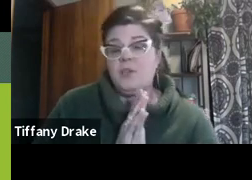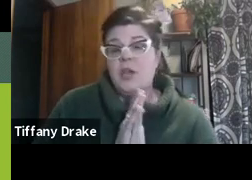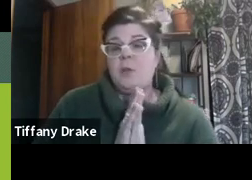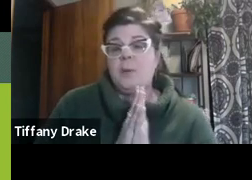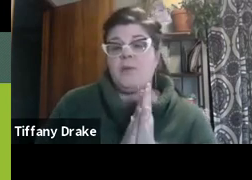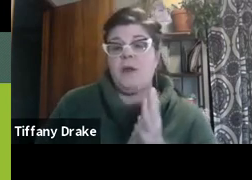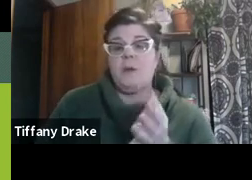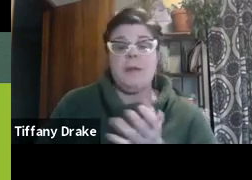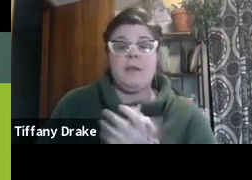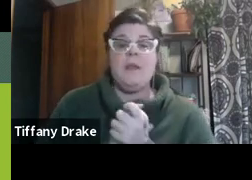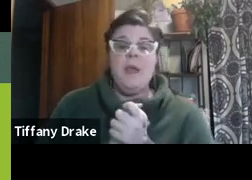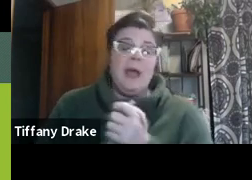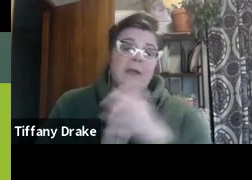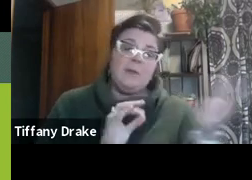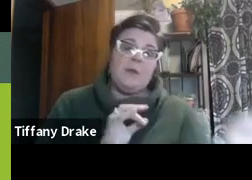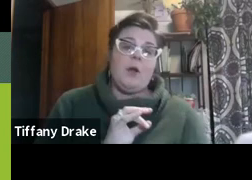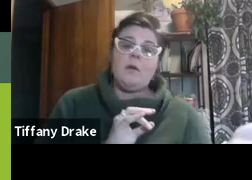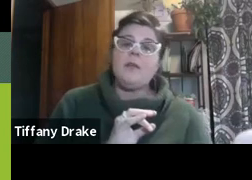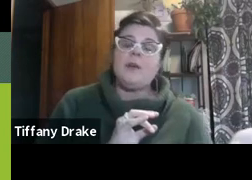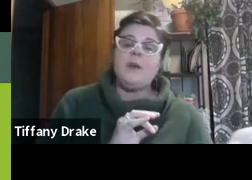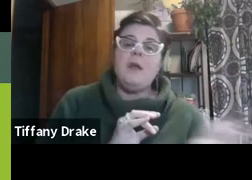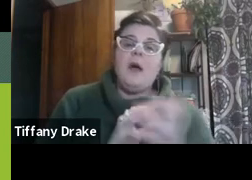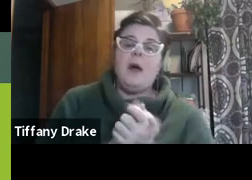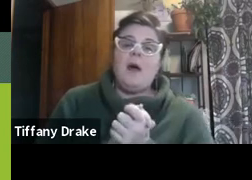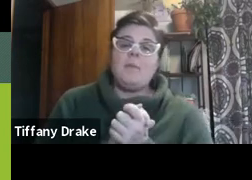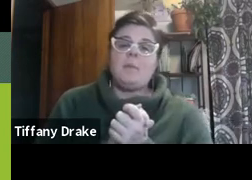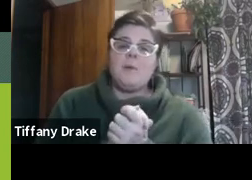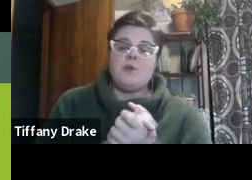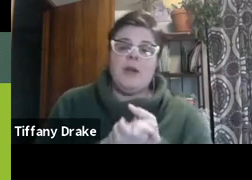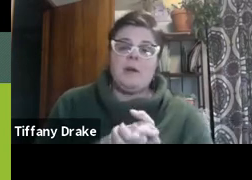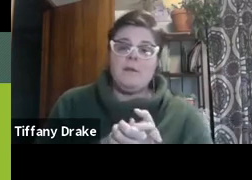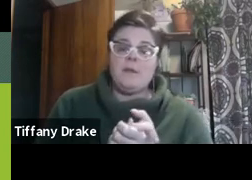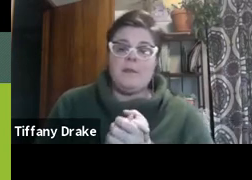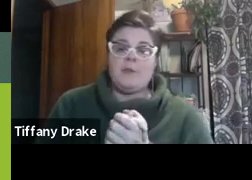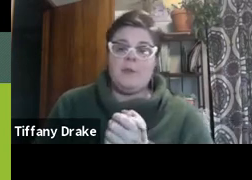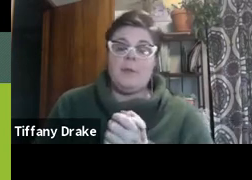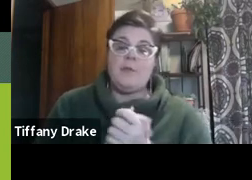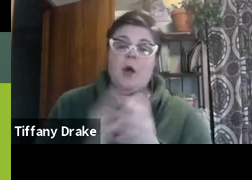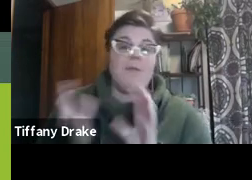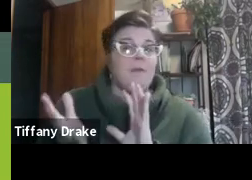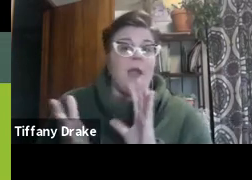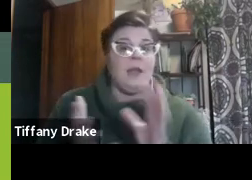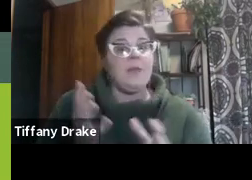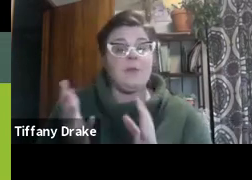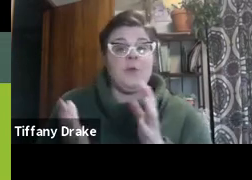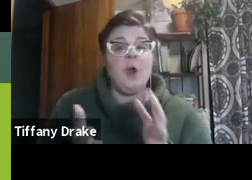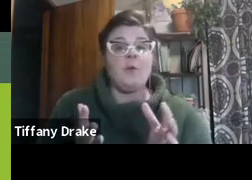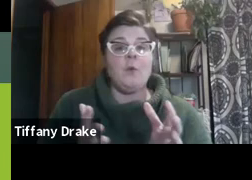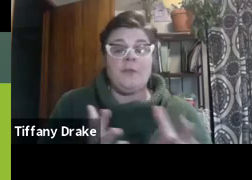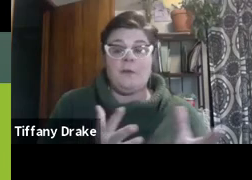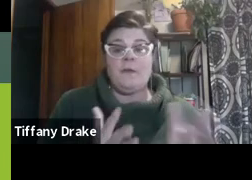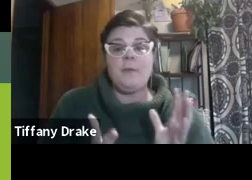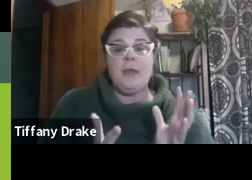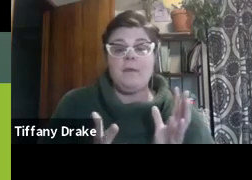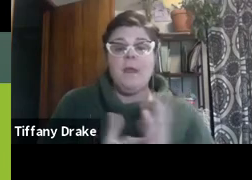safety for the child perpetrator, because as we saw earlier, perpetrators of sexual abuse often kind of get their start